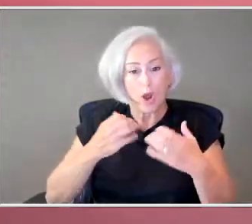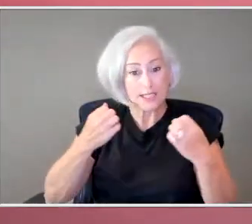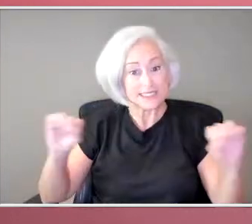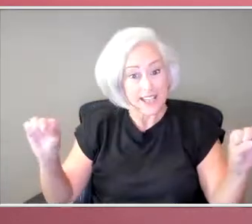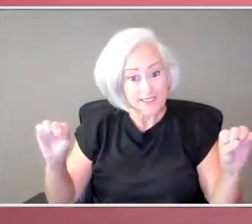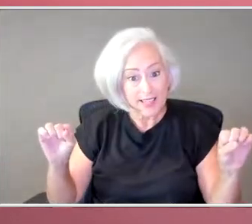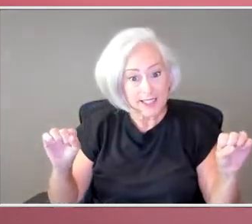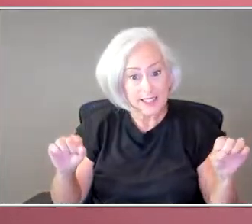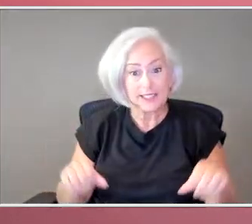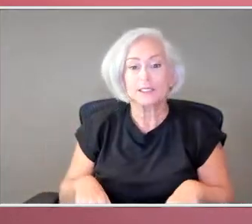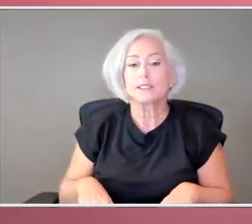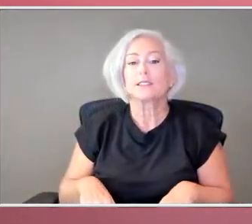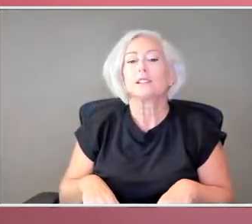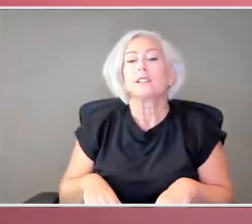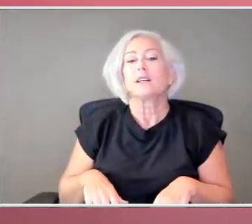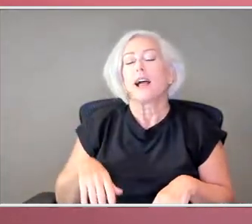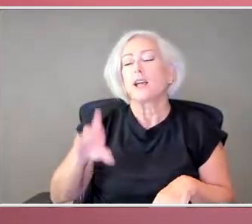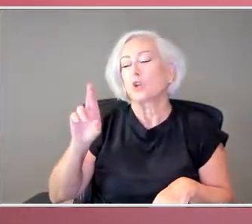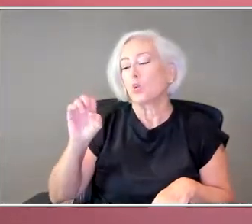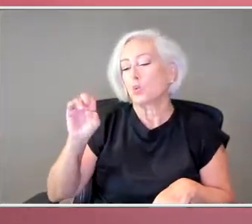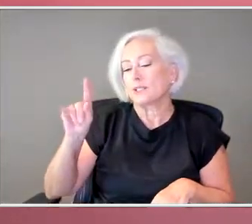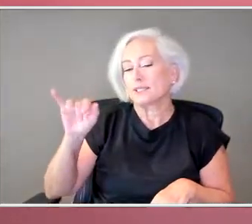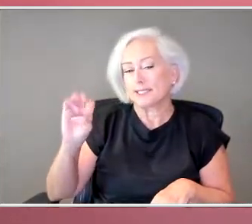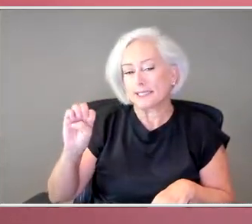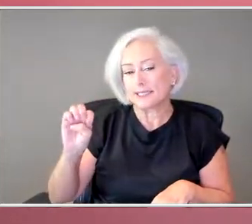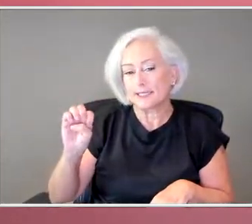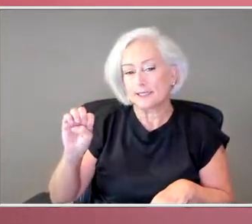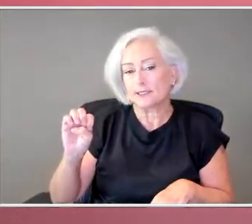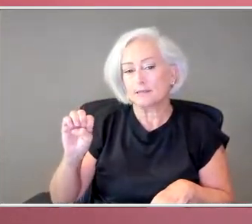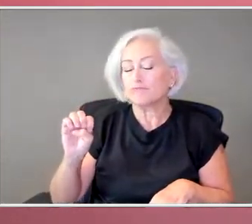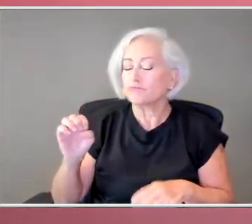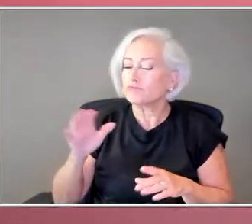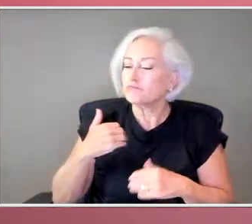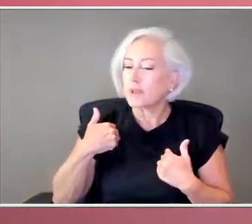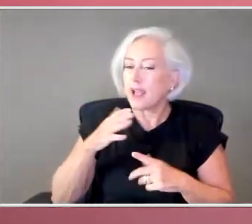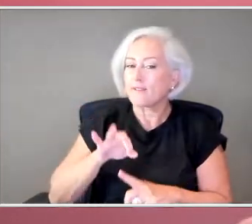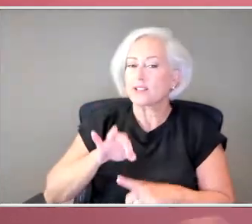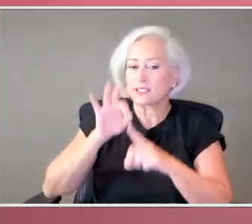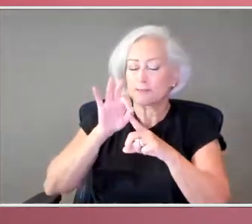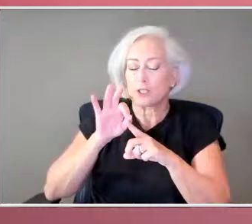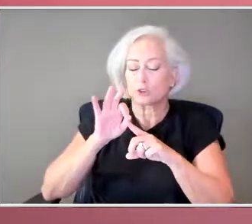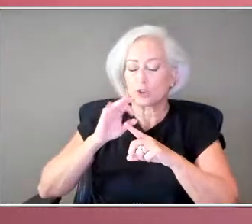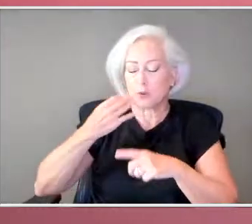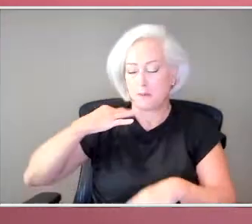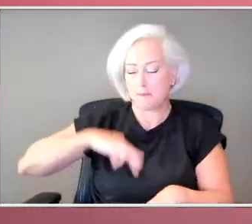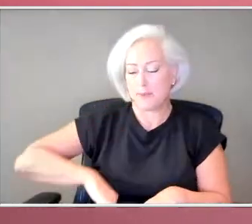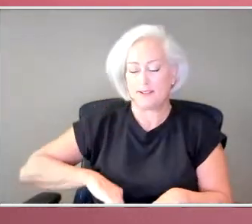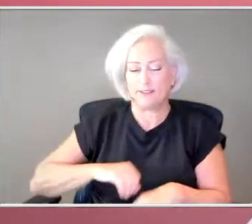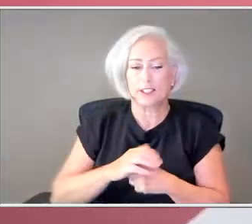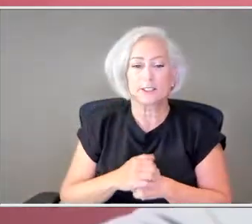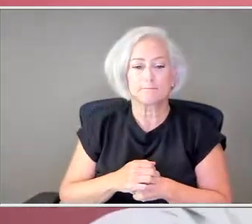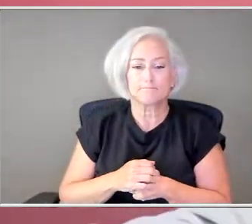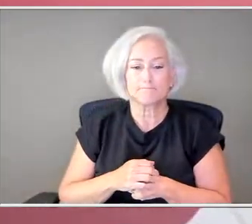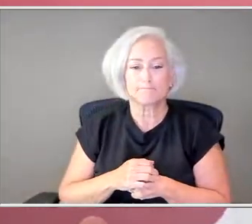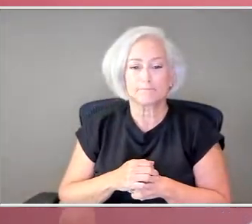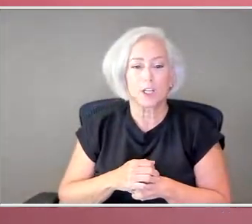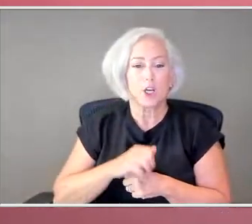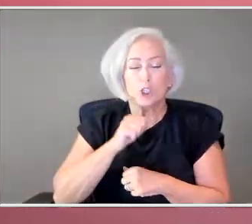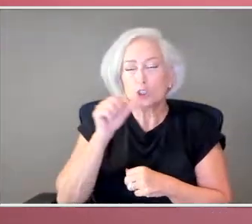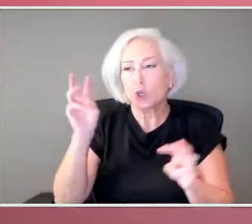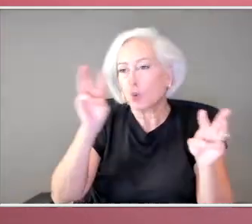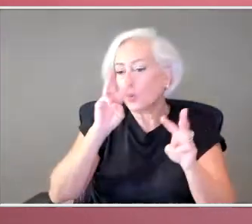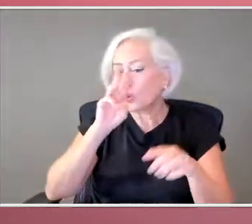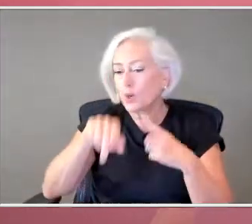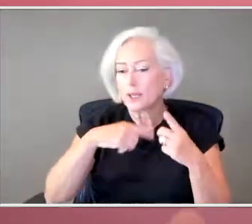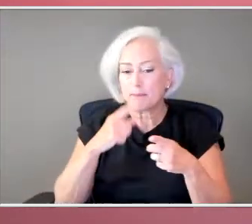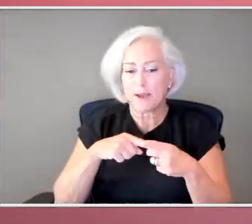and it does have a special benefit. So it's helpful. And don't worry about whether or not you gain